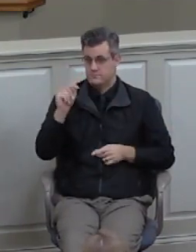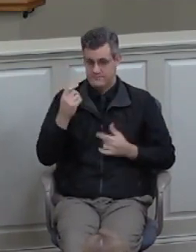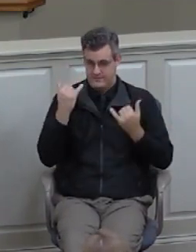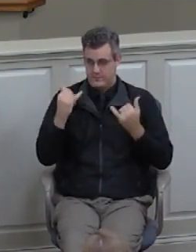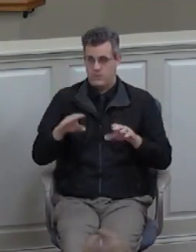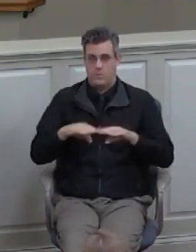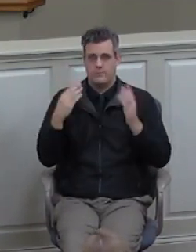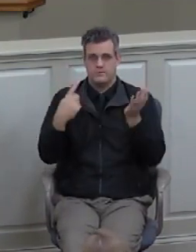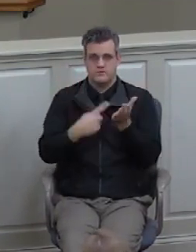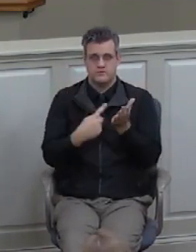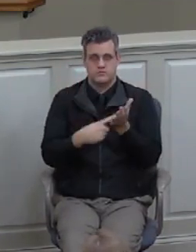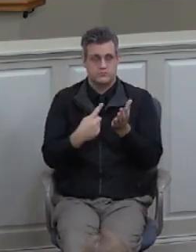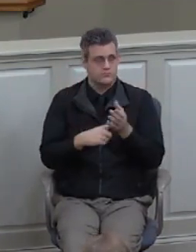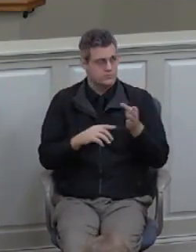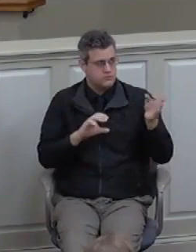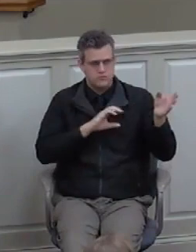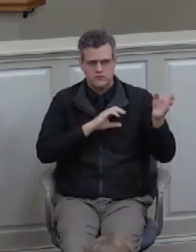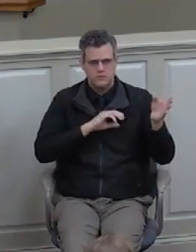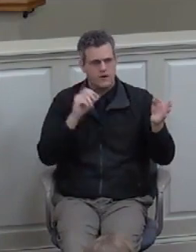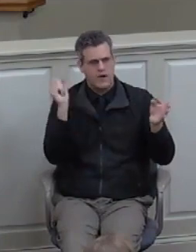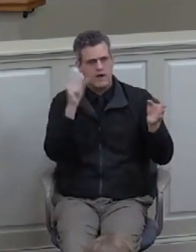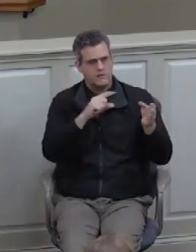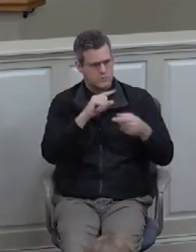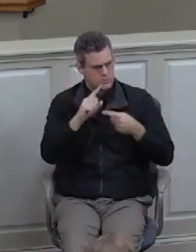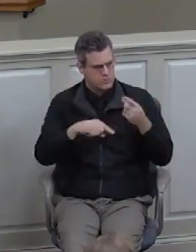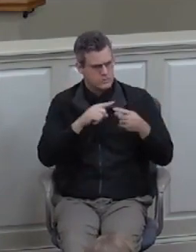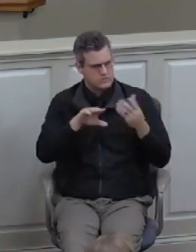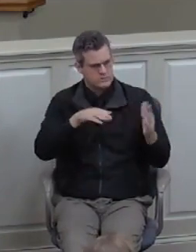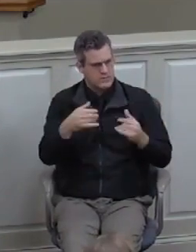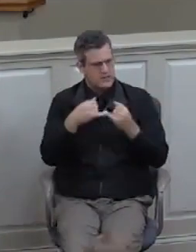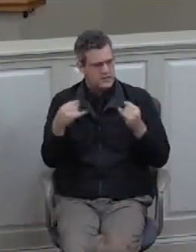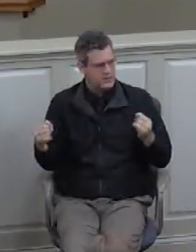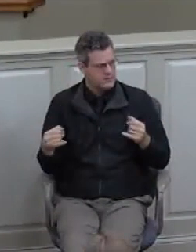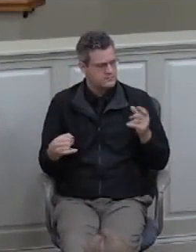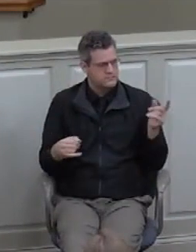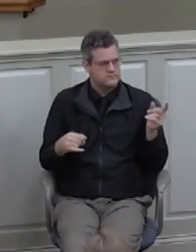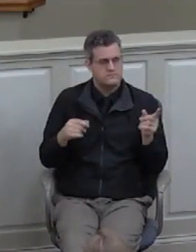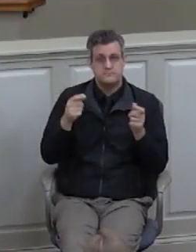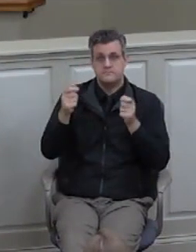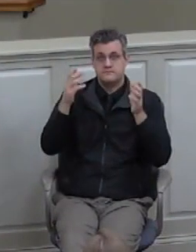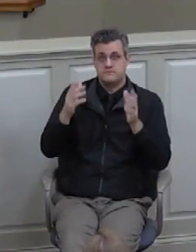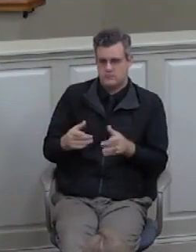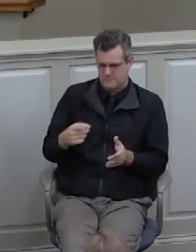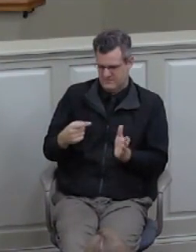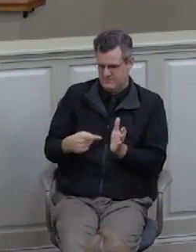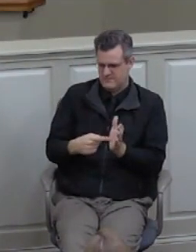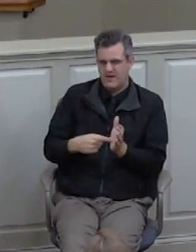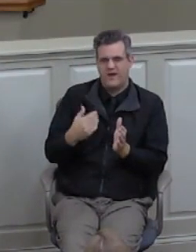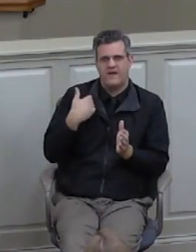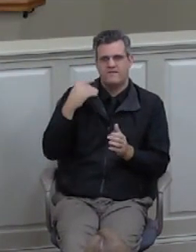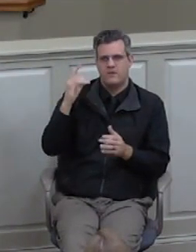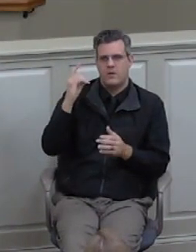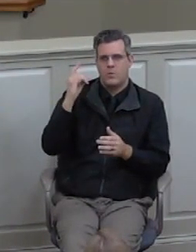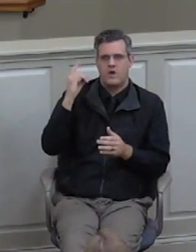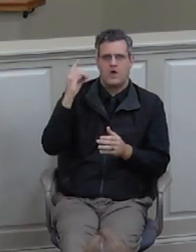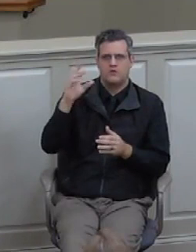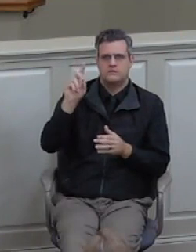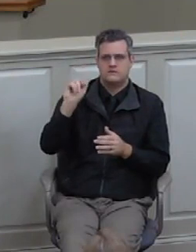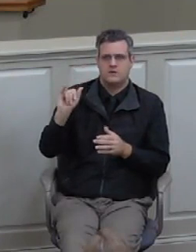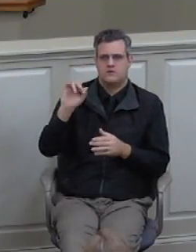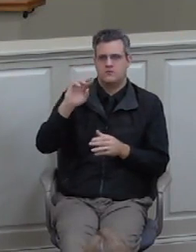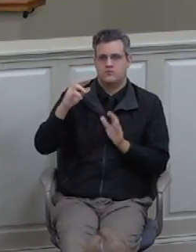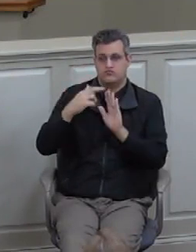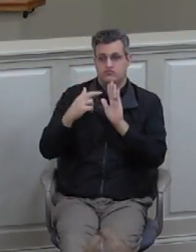discussion. When was the deadline that this had to be done by? There's a 100-day rule per Kentucky law, which